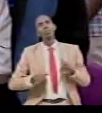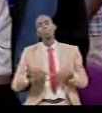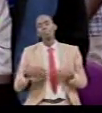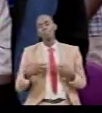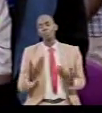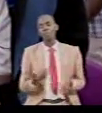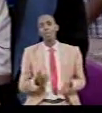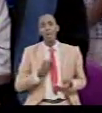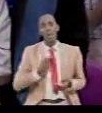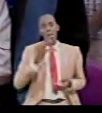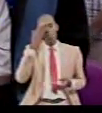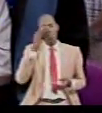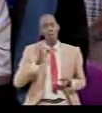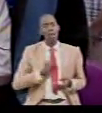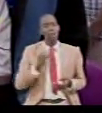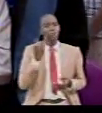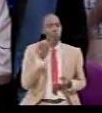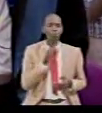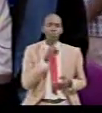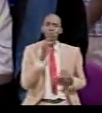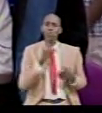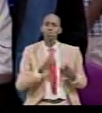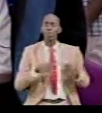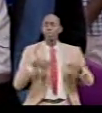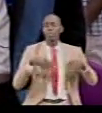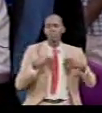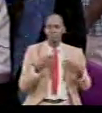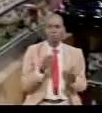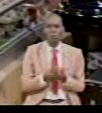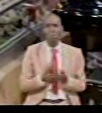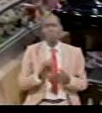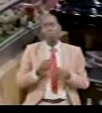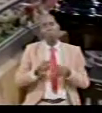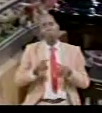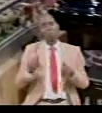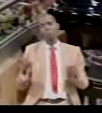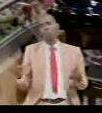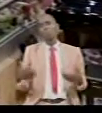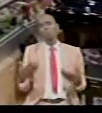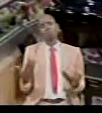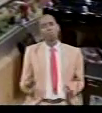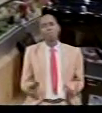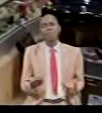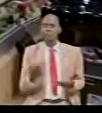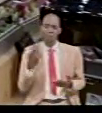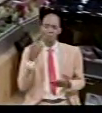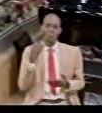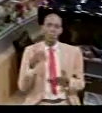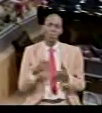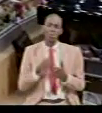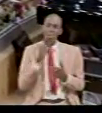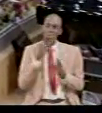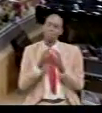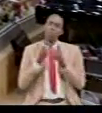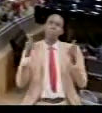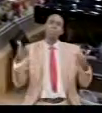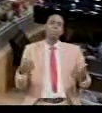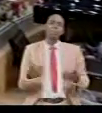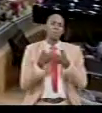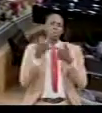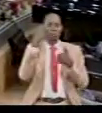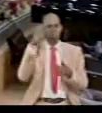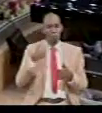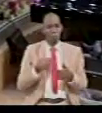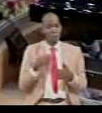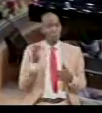know I shouldn't do this, I know I shouldn't do that, but here is my challenge. Take that challenge to